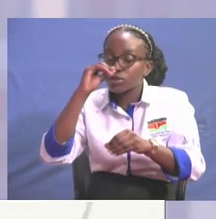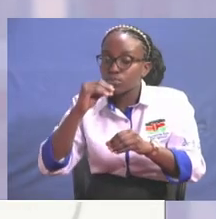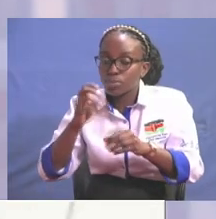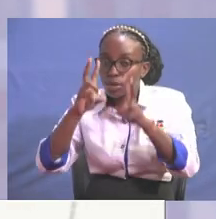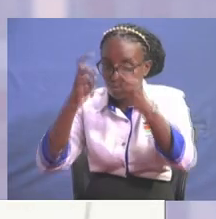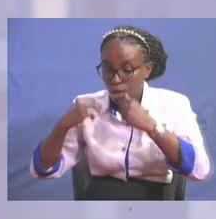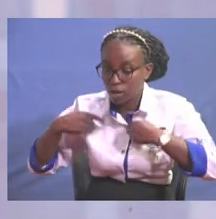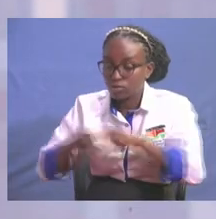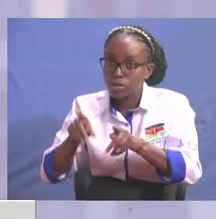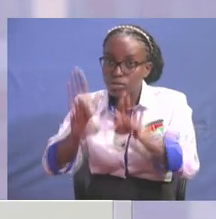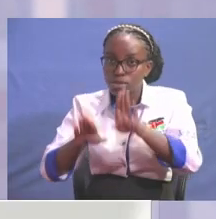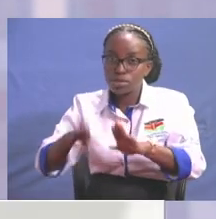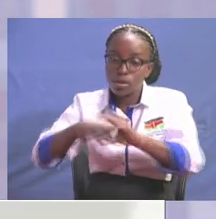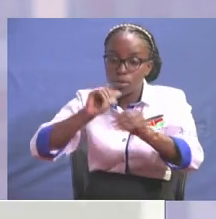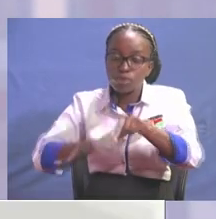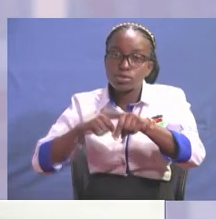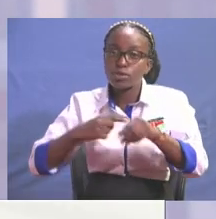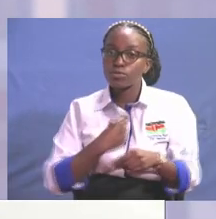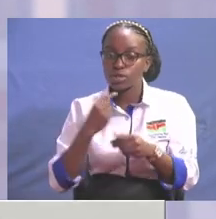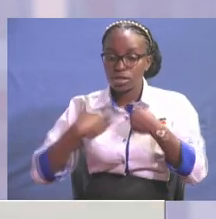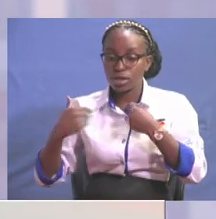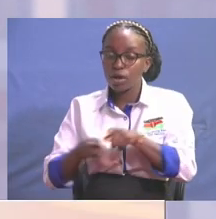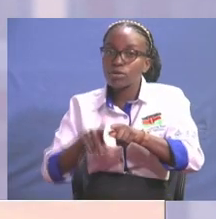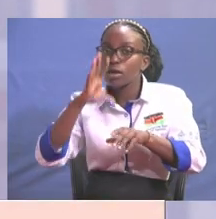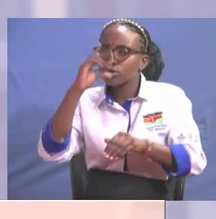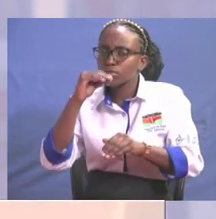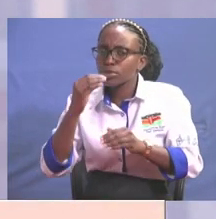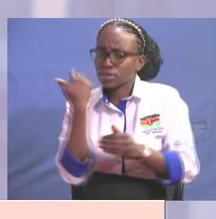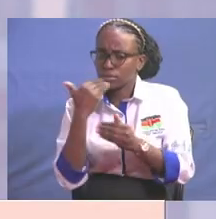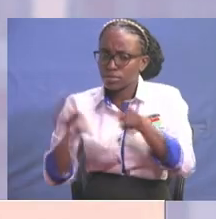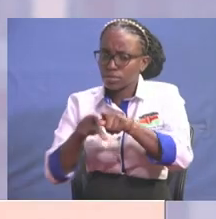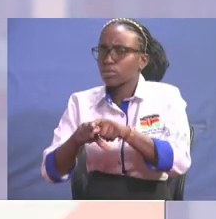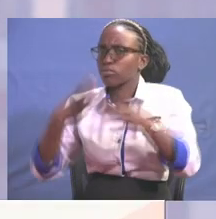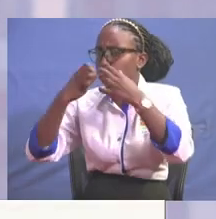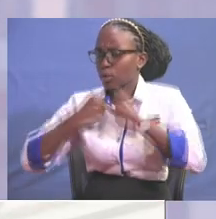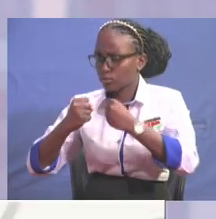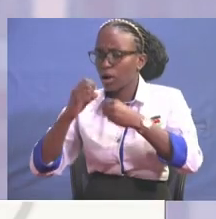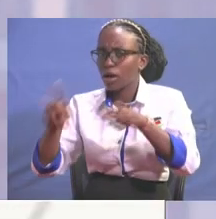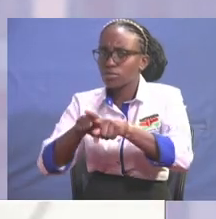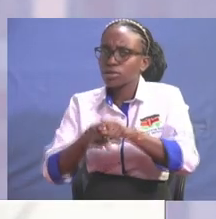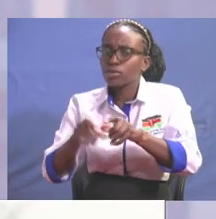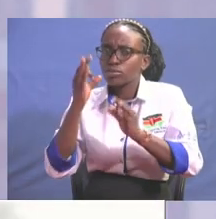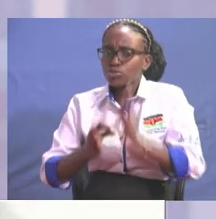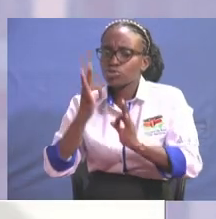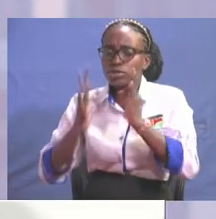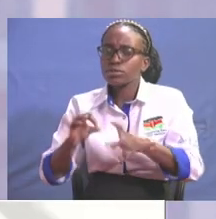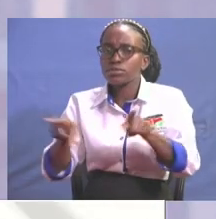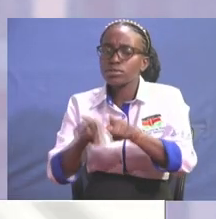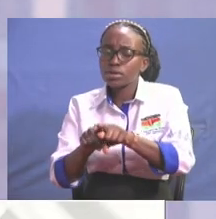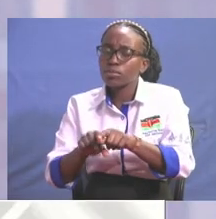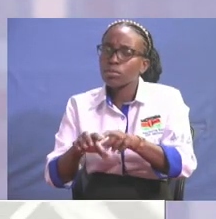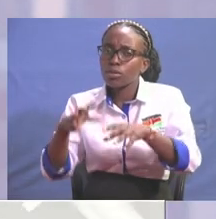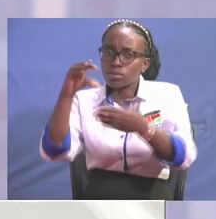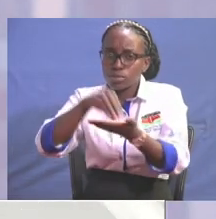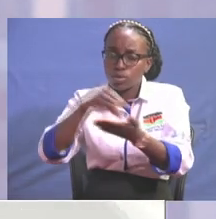out to honor the invitation. Gachagua, in his speech, highlighted his confidence in the judiciary if the Senate upholds his